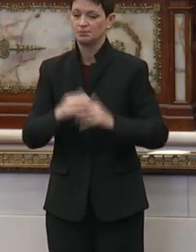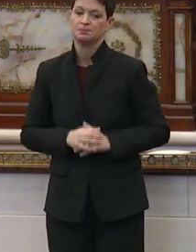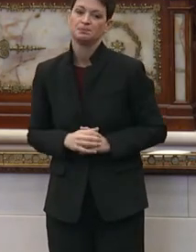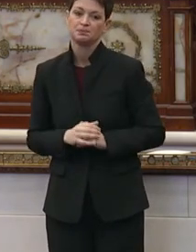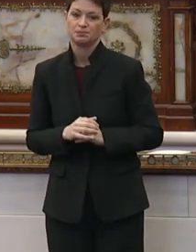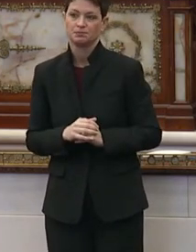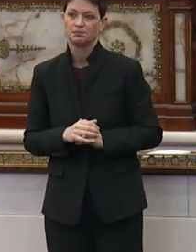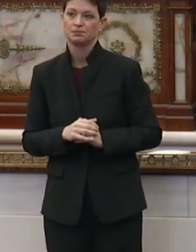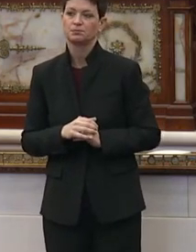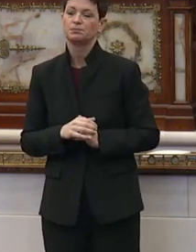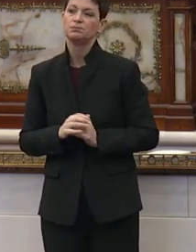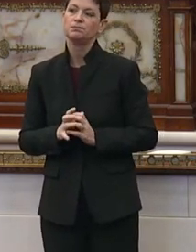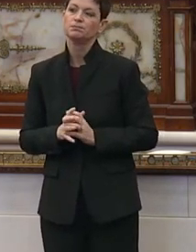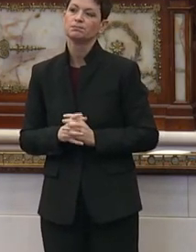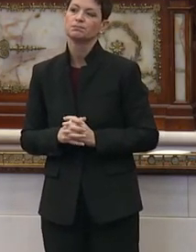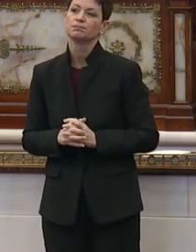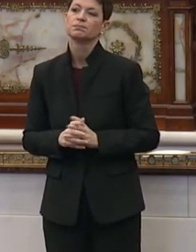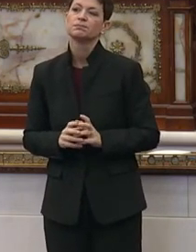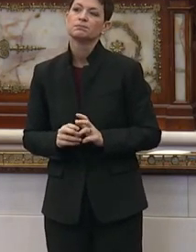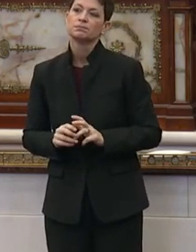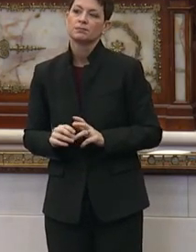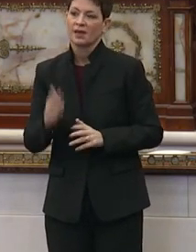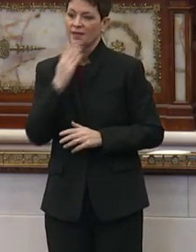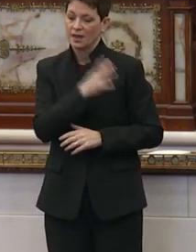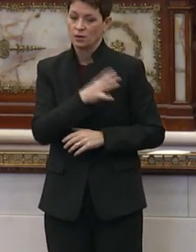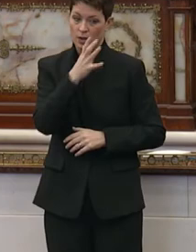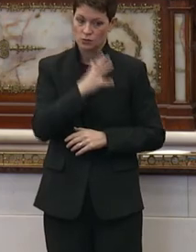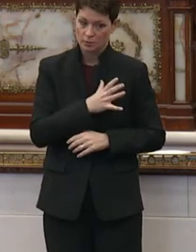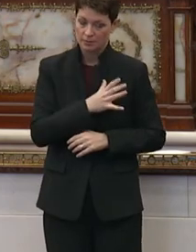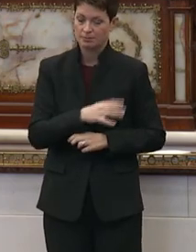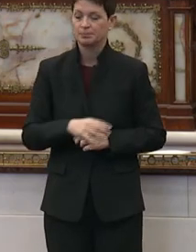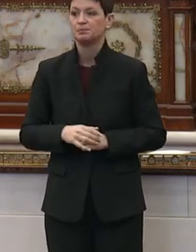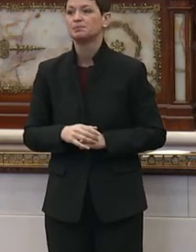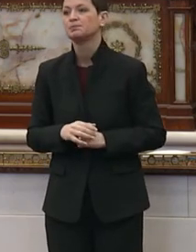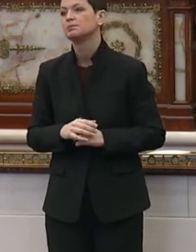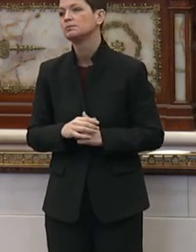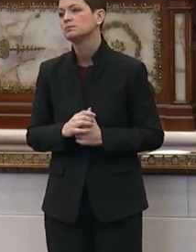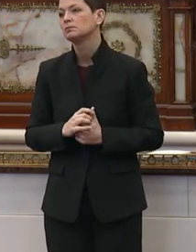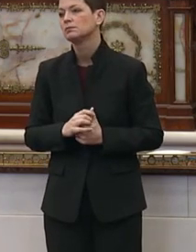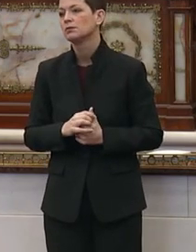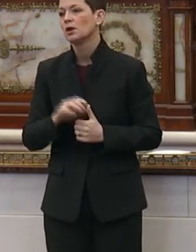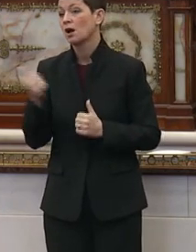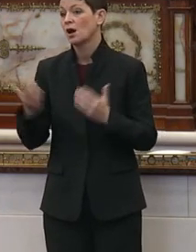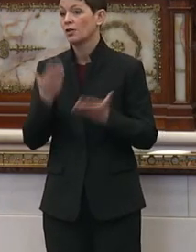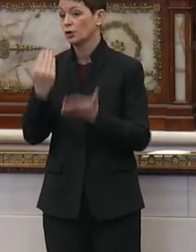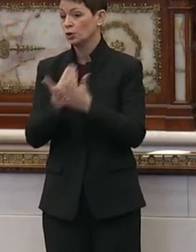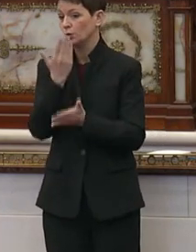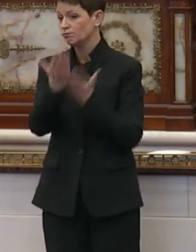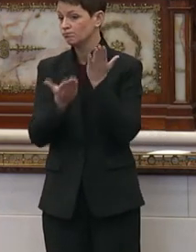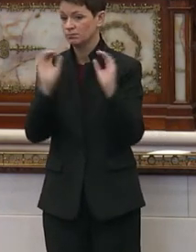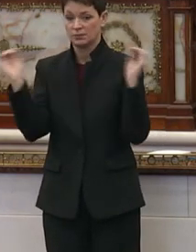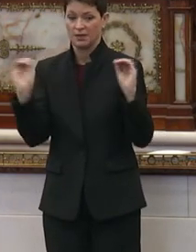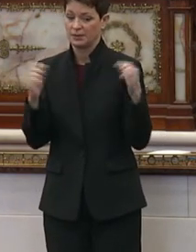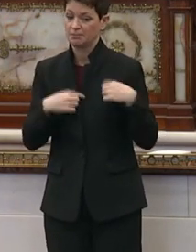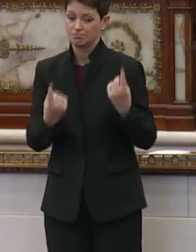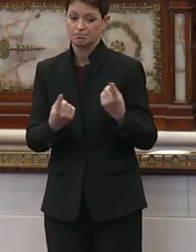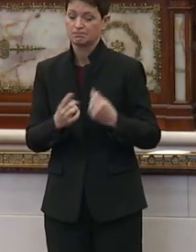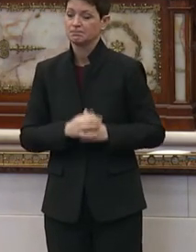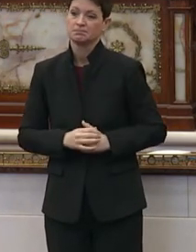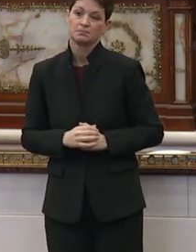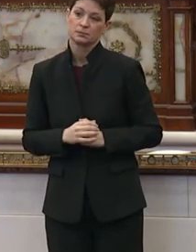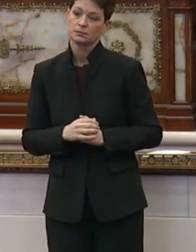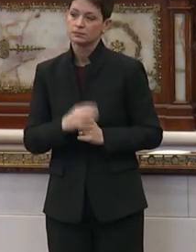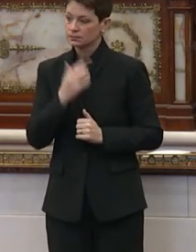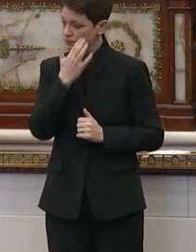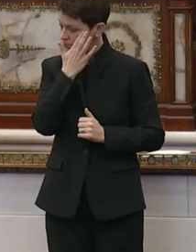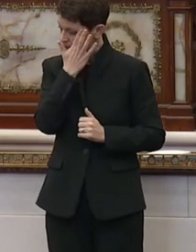today's council session calendar. Thank you, Councilwoman. There are no other bills or resolutions being offered today by the members, Mr.